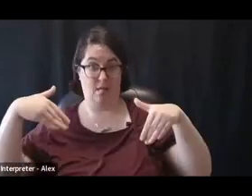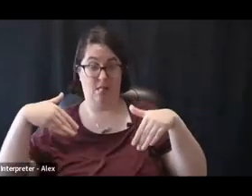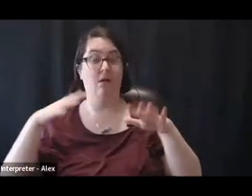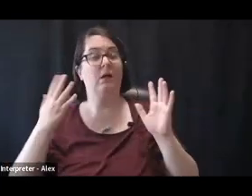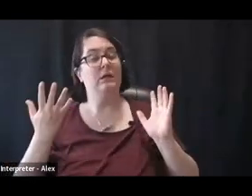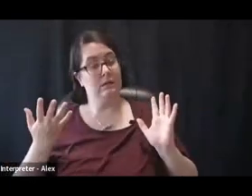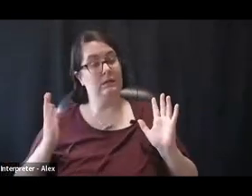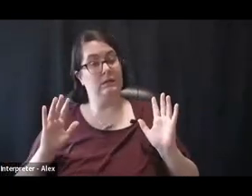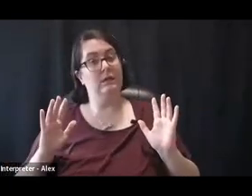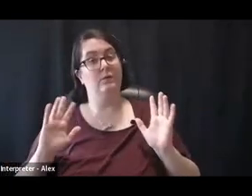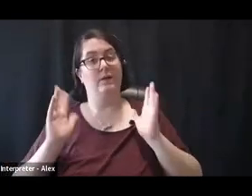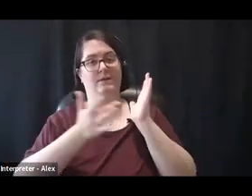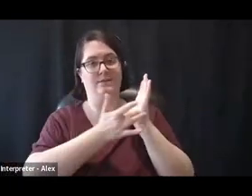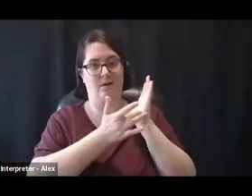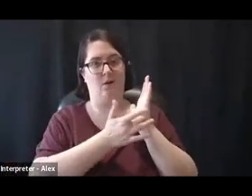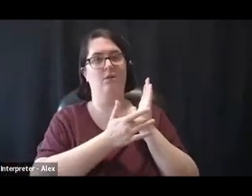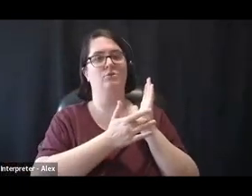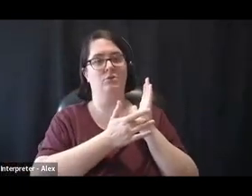yet. About technology